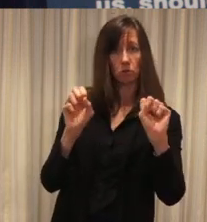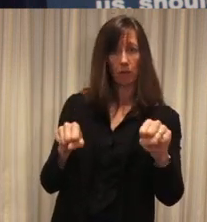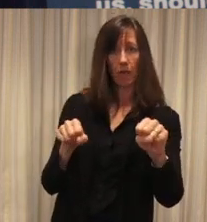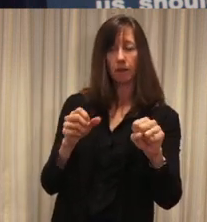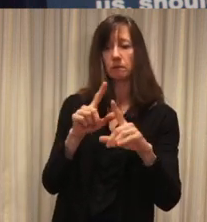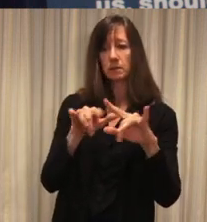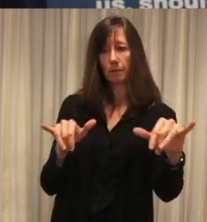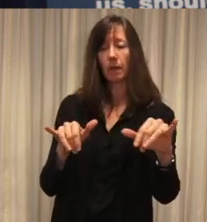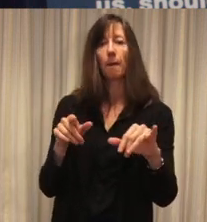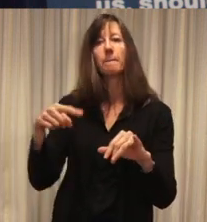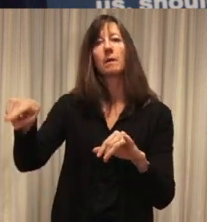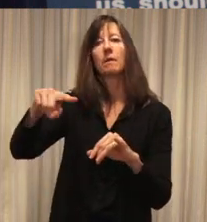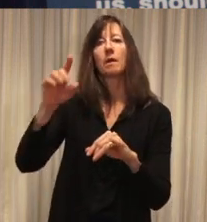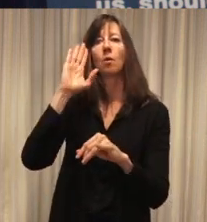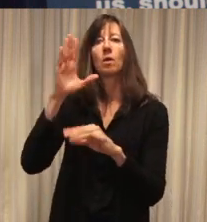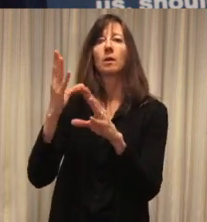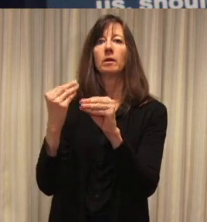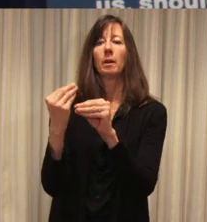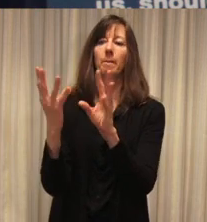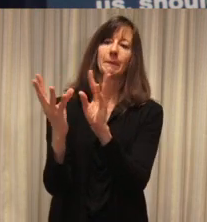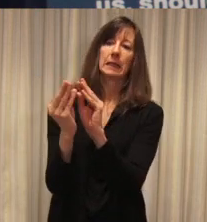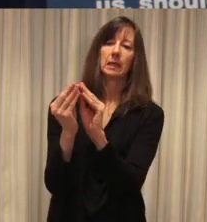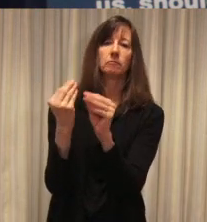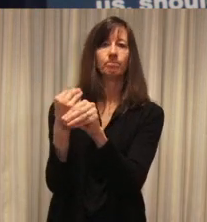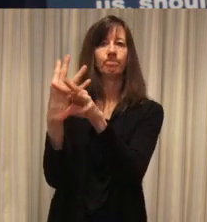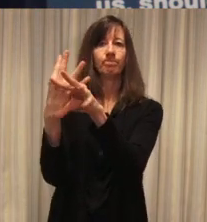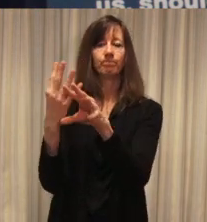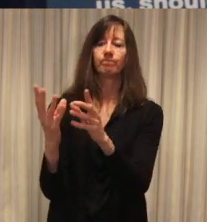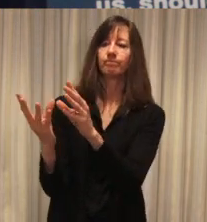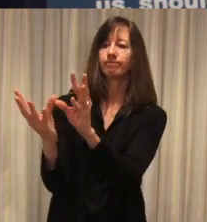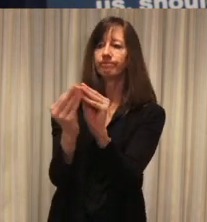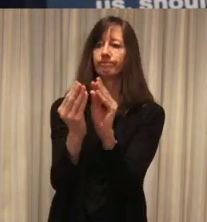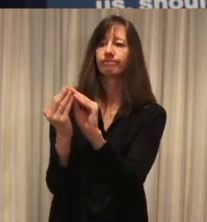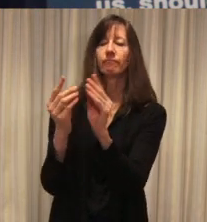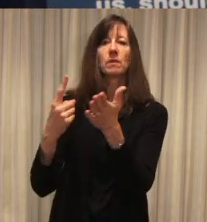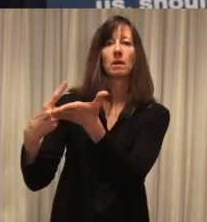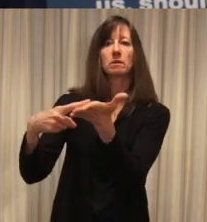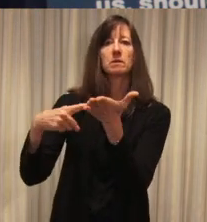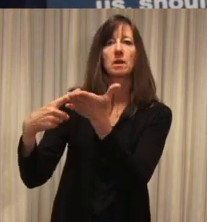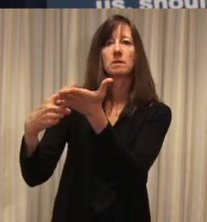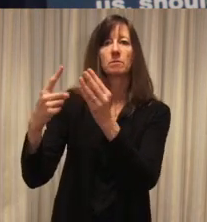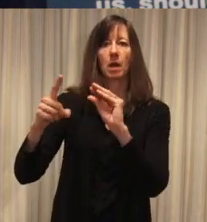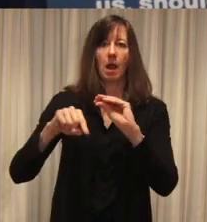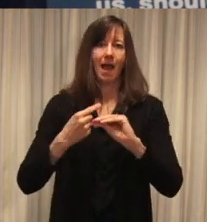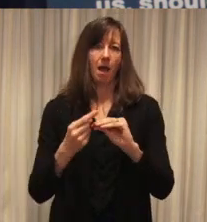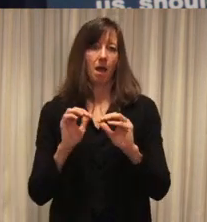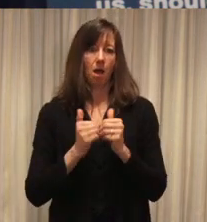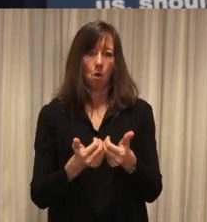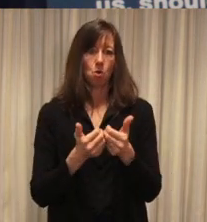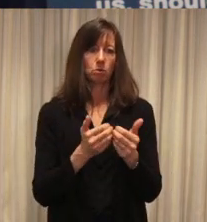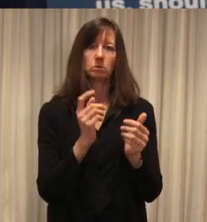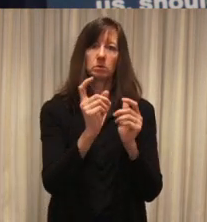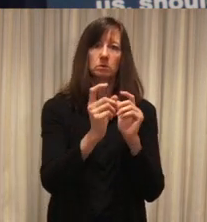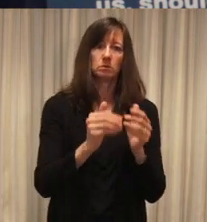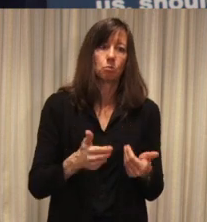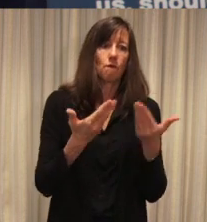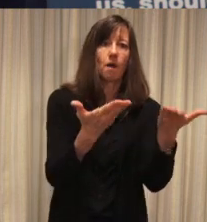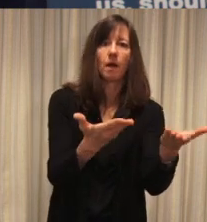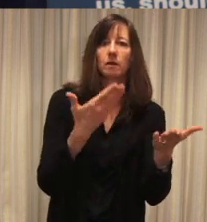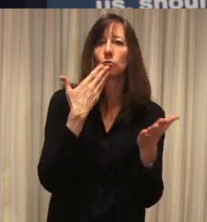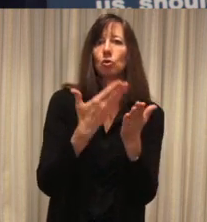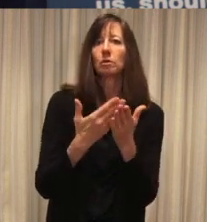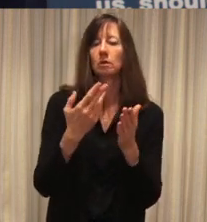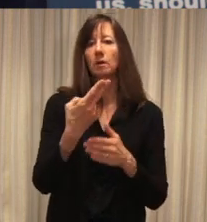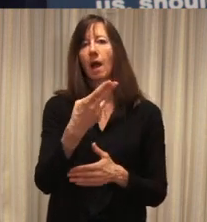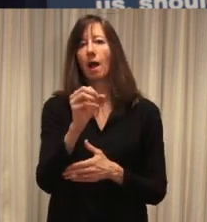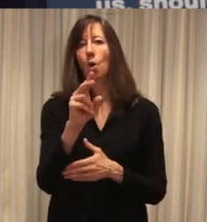and considering a resolution to this effect, and so I'm very excited to partner with them on this series of